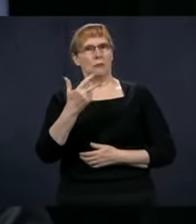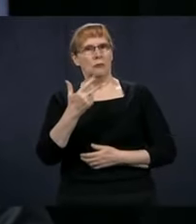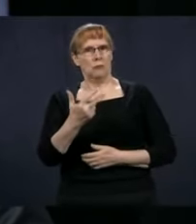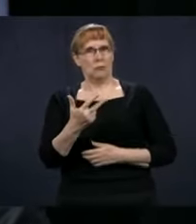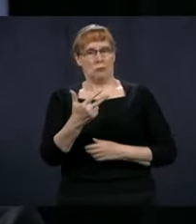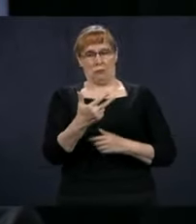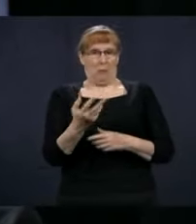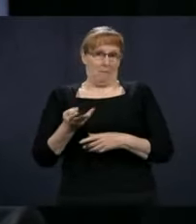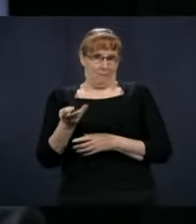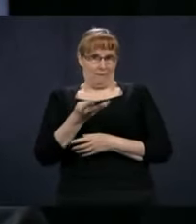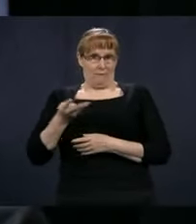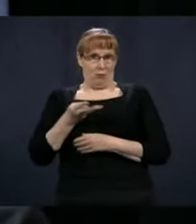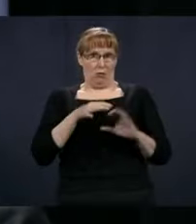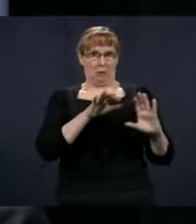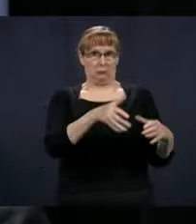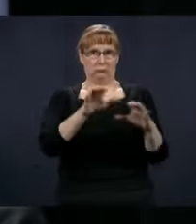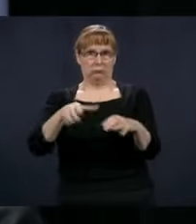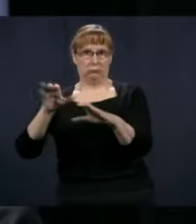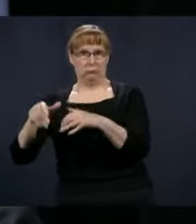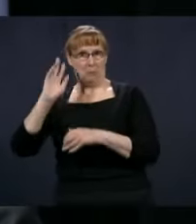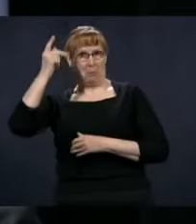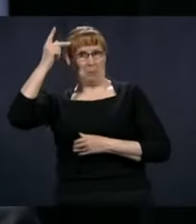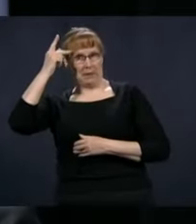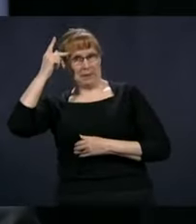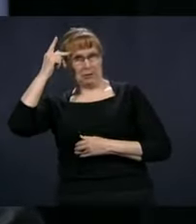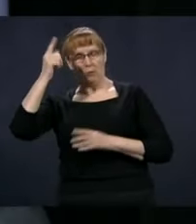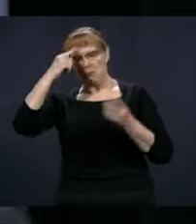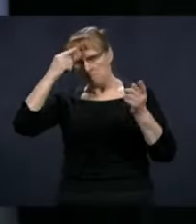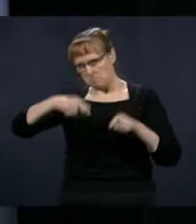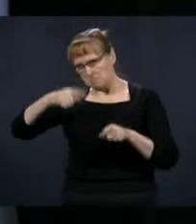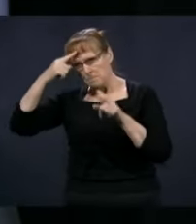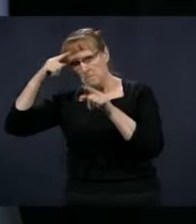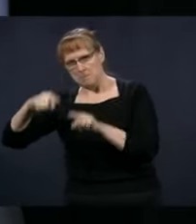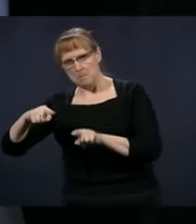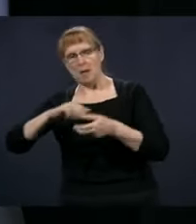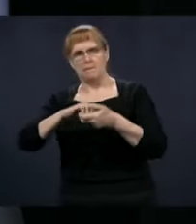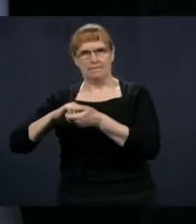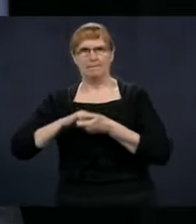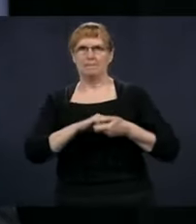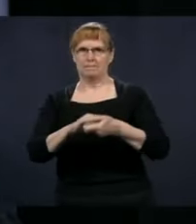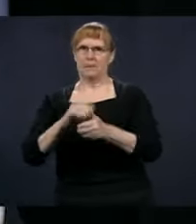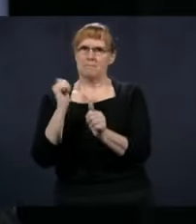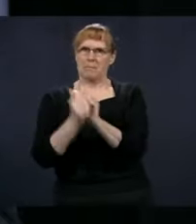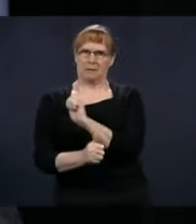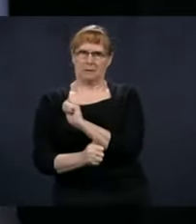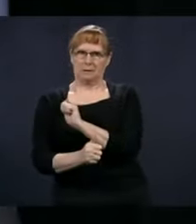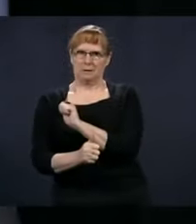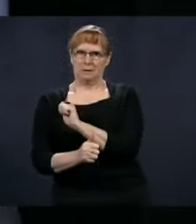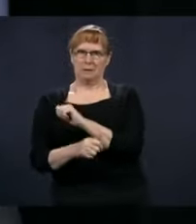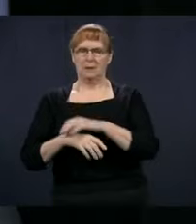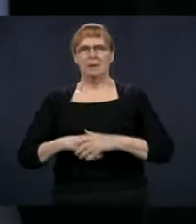Now, regarding the two subjects where some people worry,